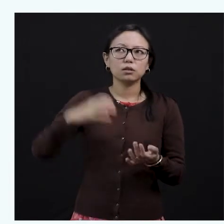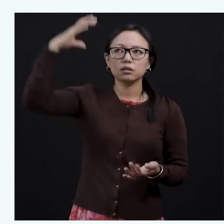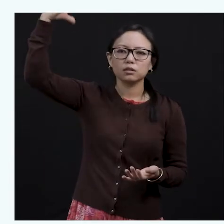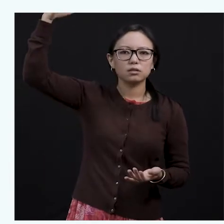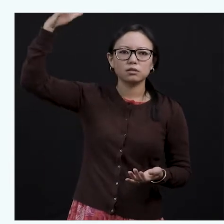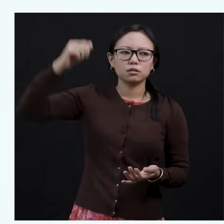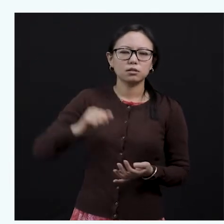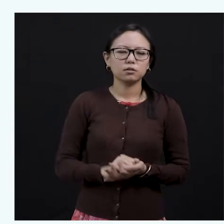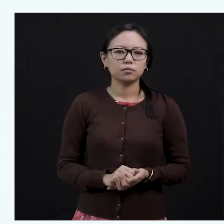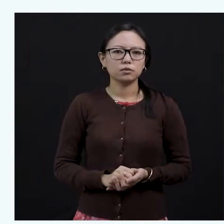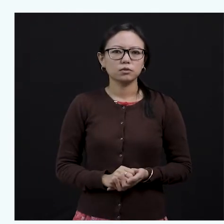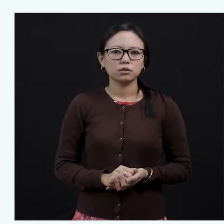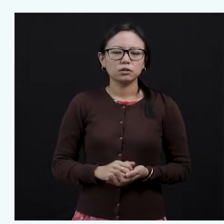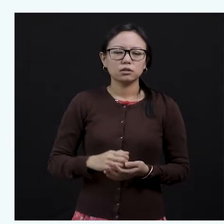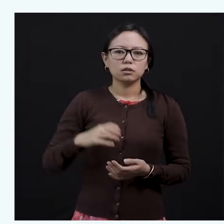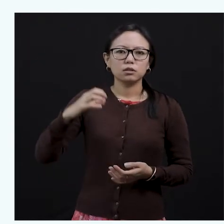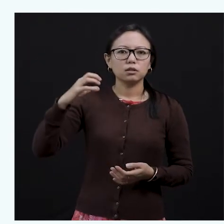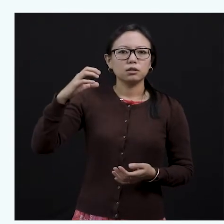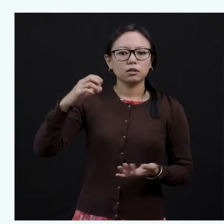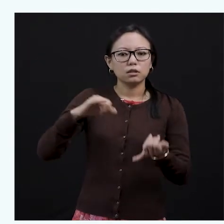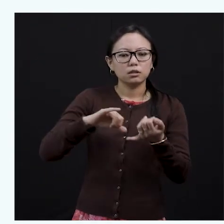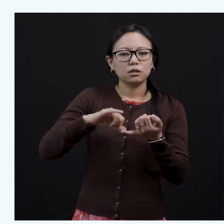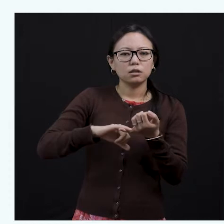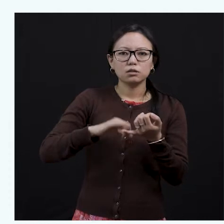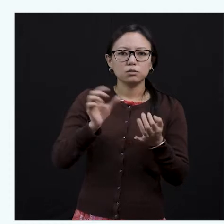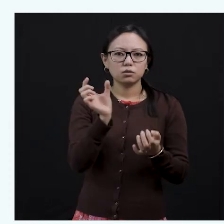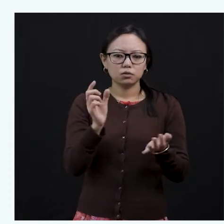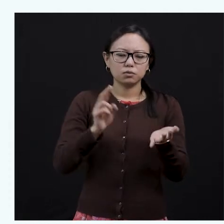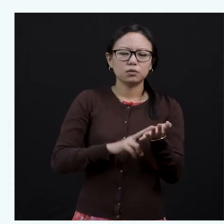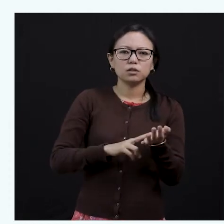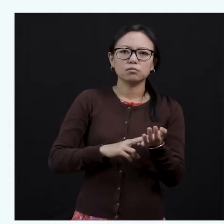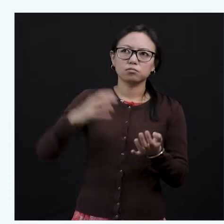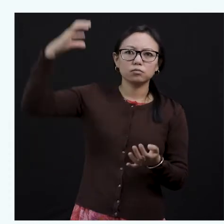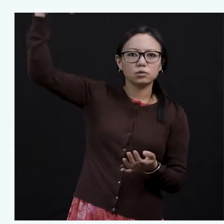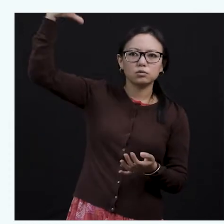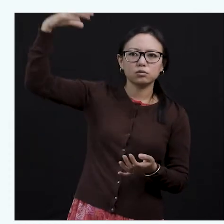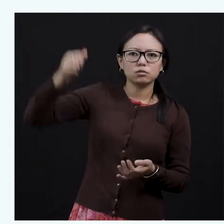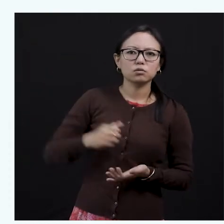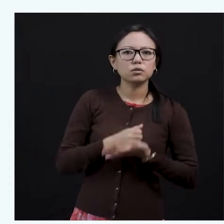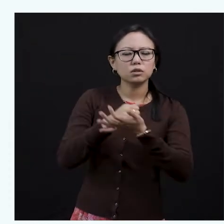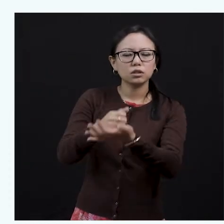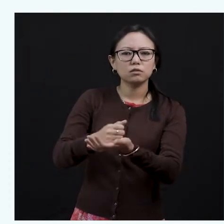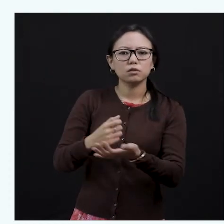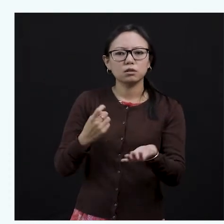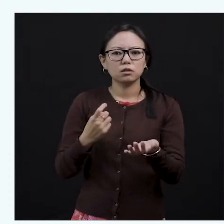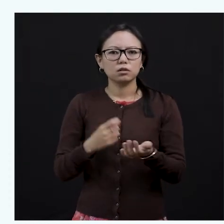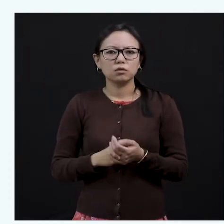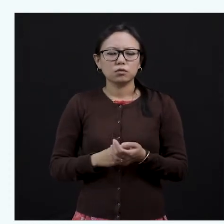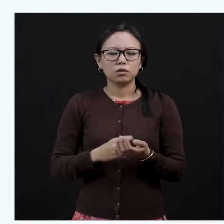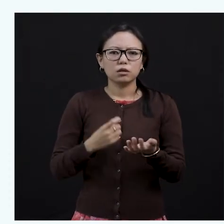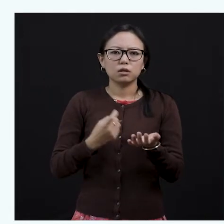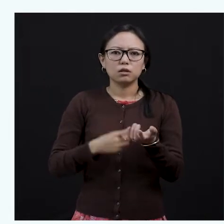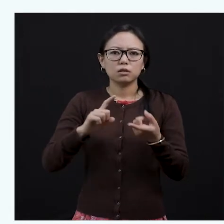who are staying on earth, they see the moon so clearly. And whenever there are no clouds at night, because